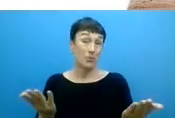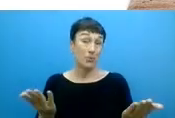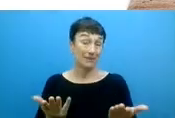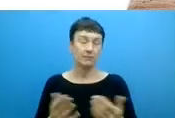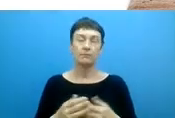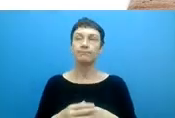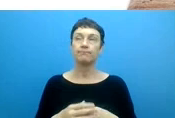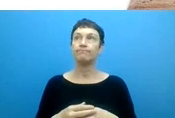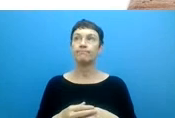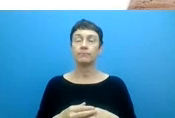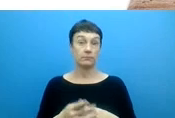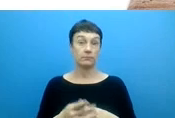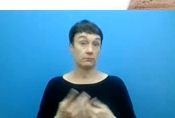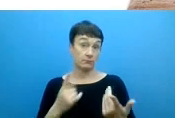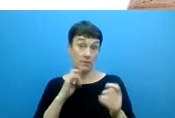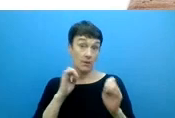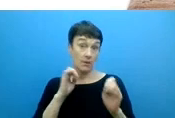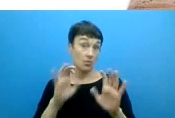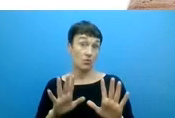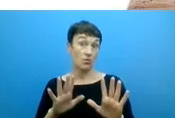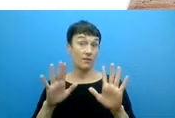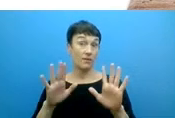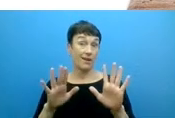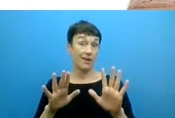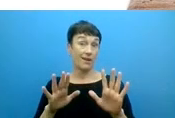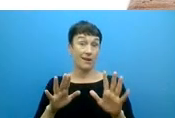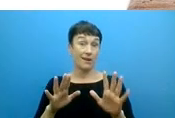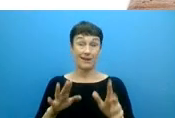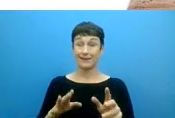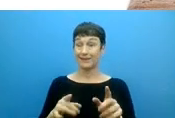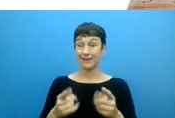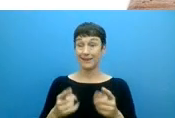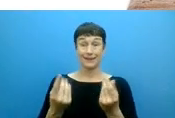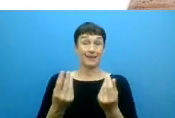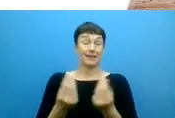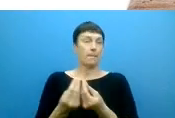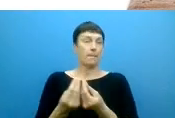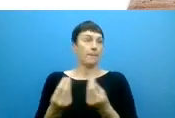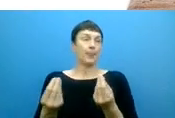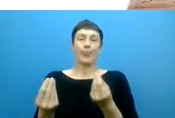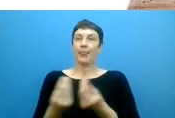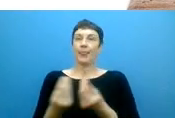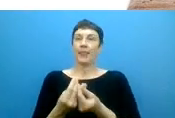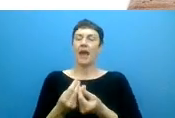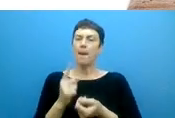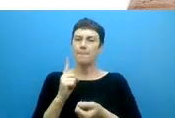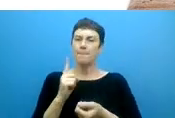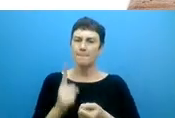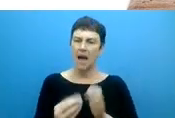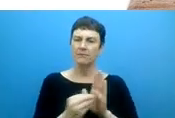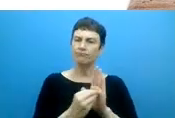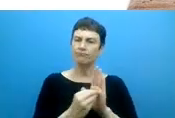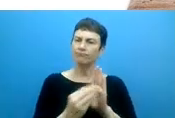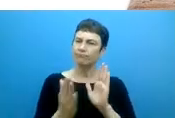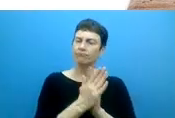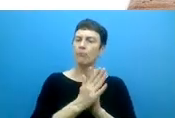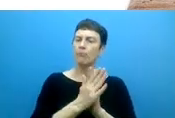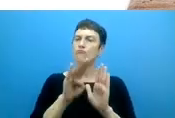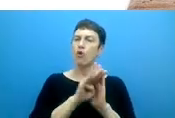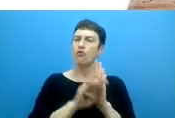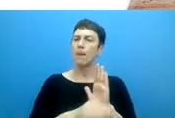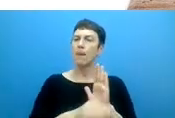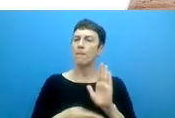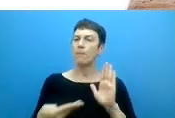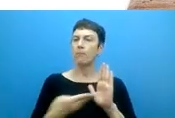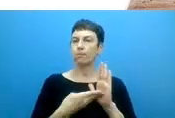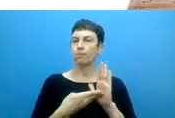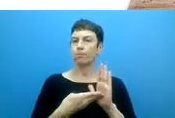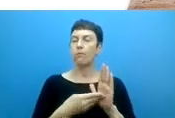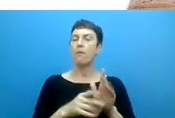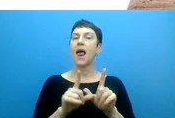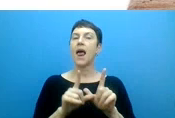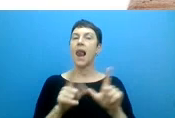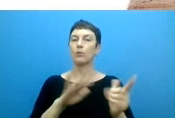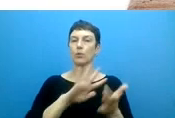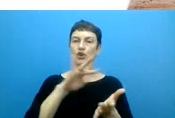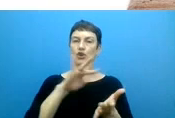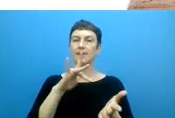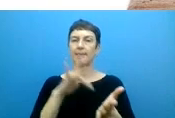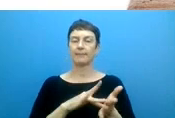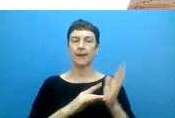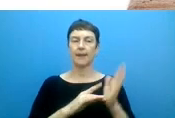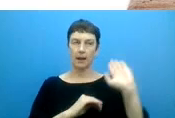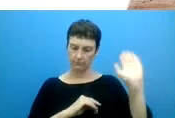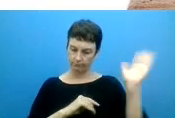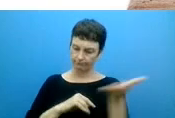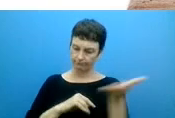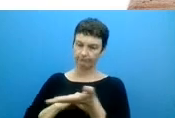would be great if this becomes something that is in the program as well, allocating a slot to the language center, because